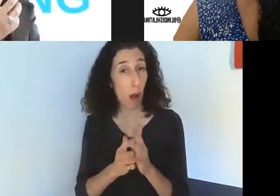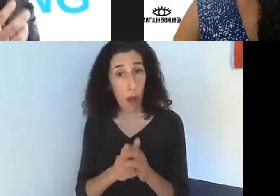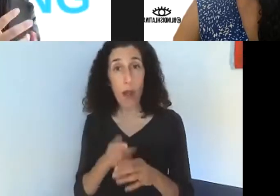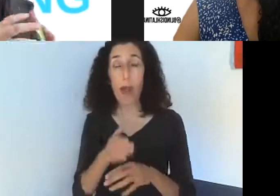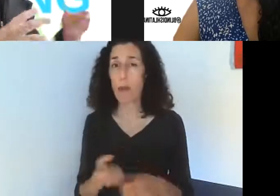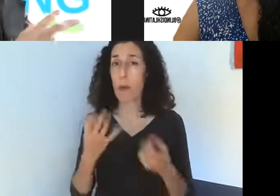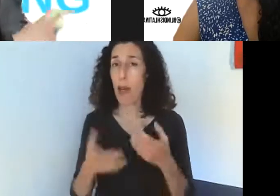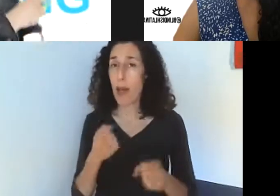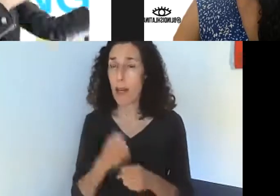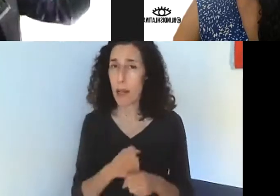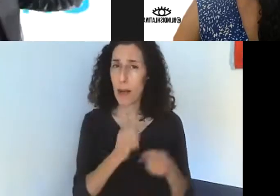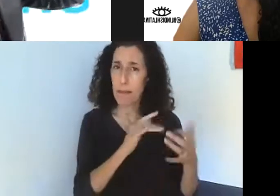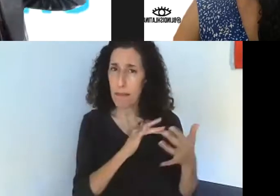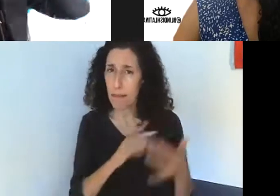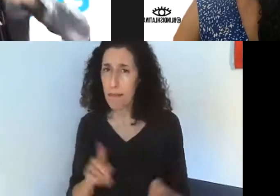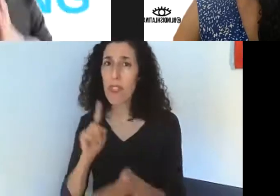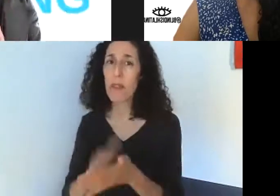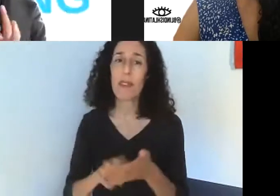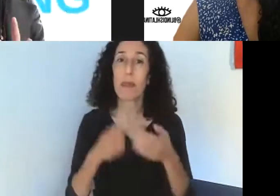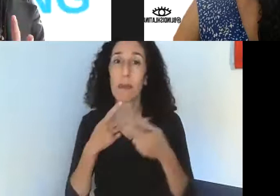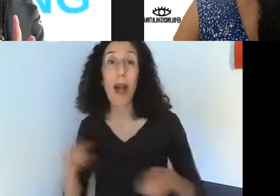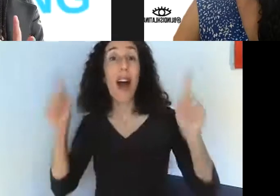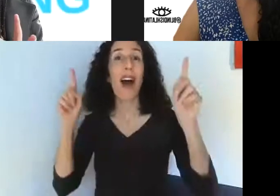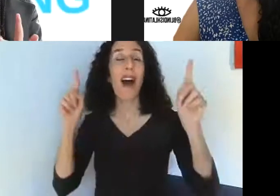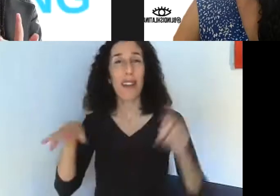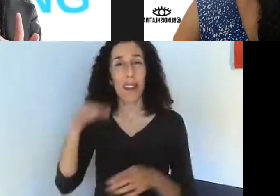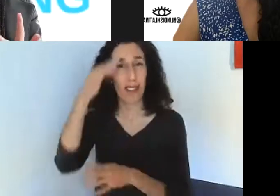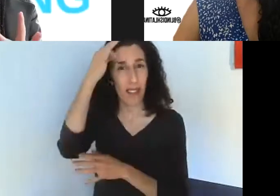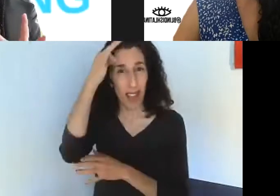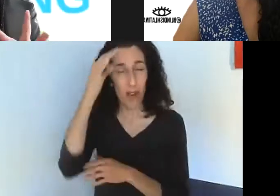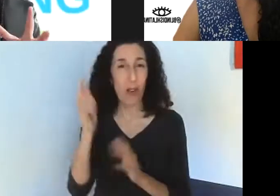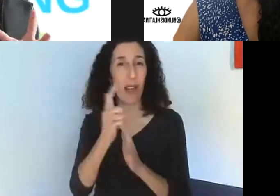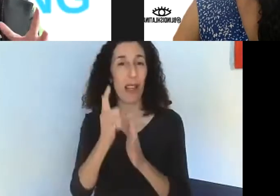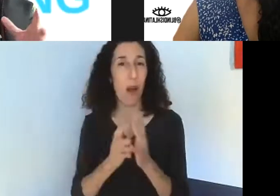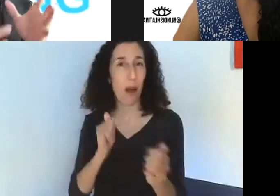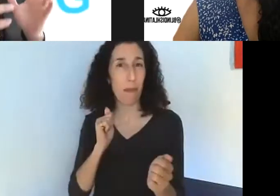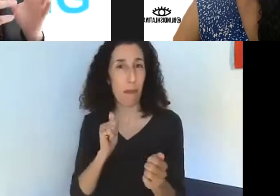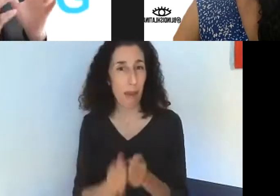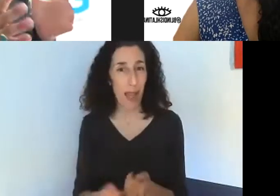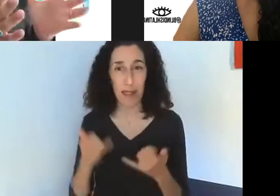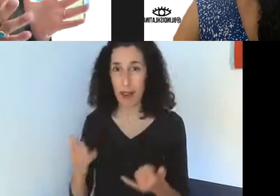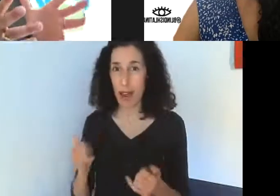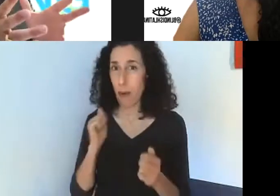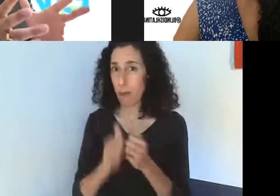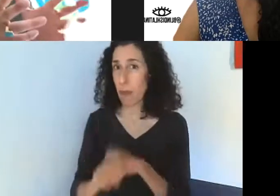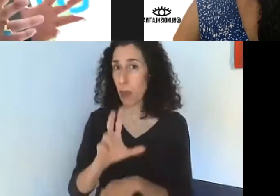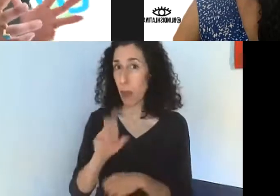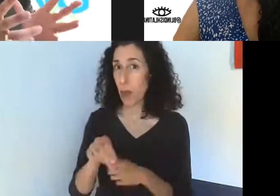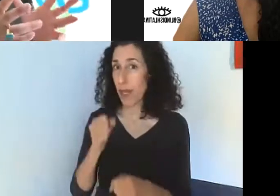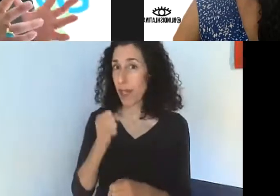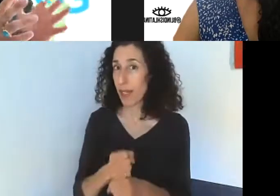with disabilities, which now, 30 years later, allows us to be able to